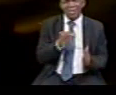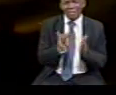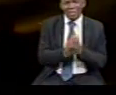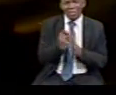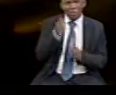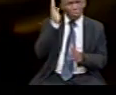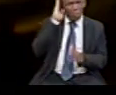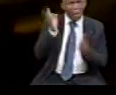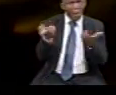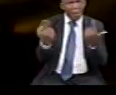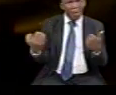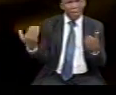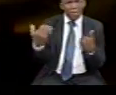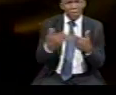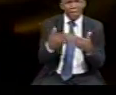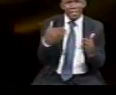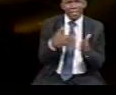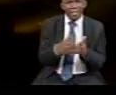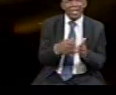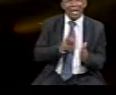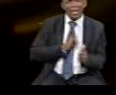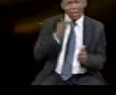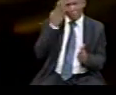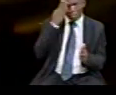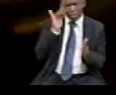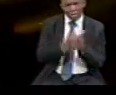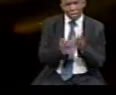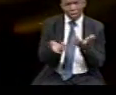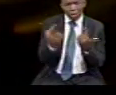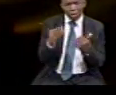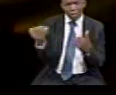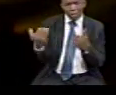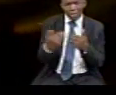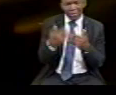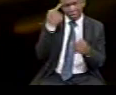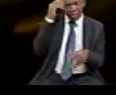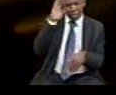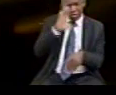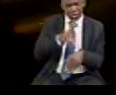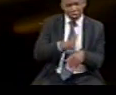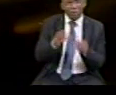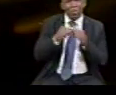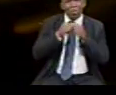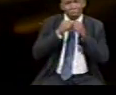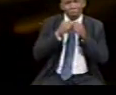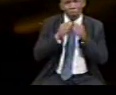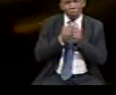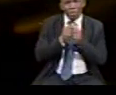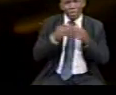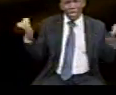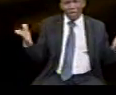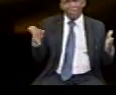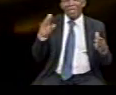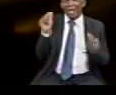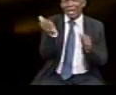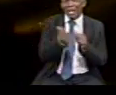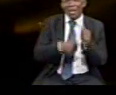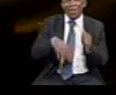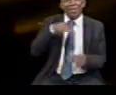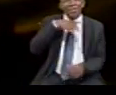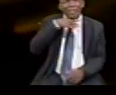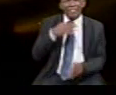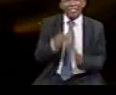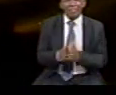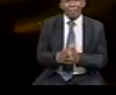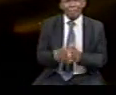if you are going to come again, you are coming for a church without spot, without wrinkle. Oh Lord, let the Holy Spirit search my heart. You apply the blood of